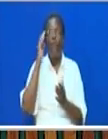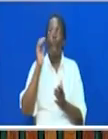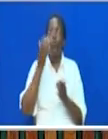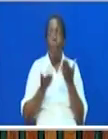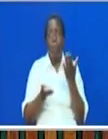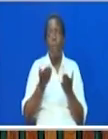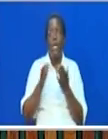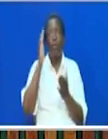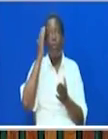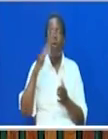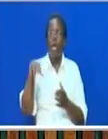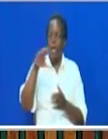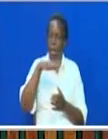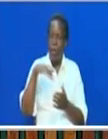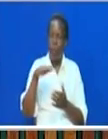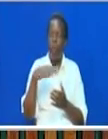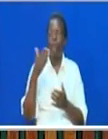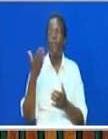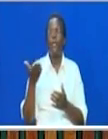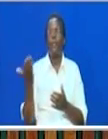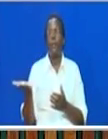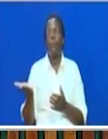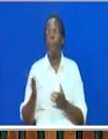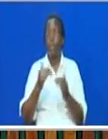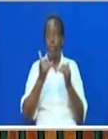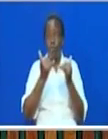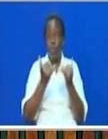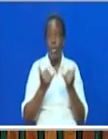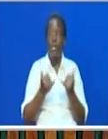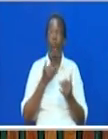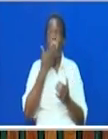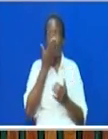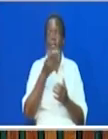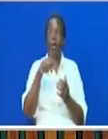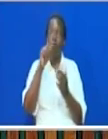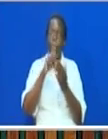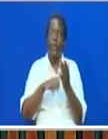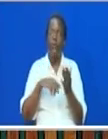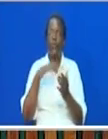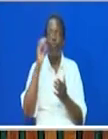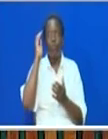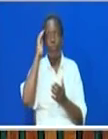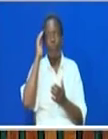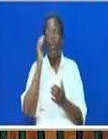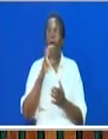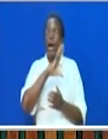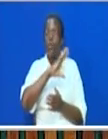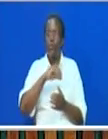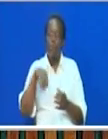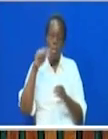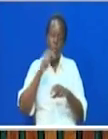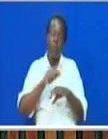you're only asked one thing. So we need to be careful when we are answering a question. And you take your